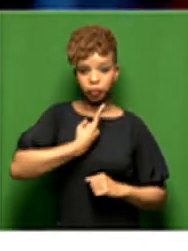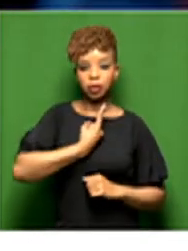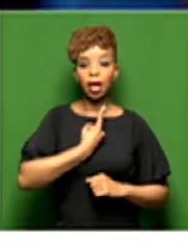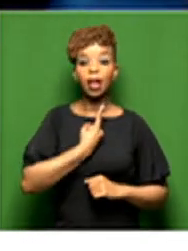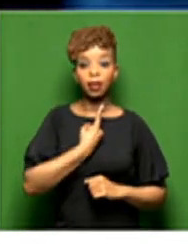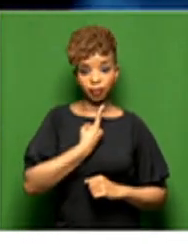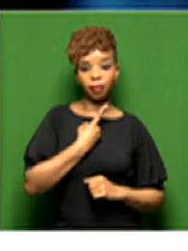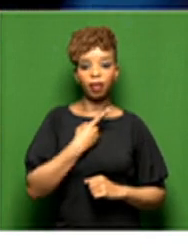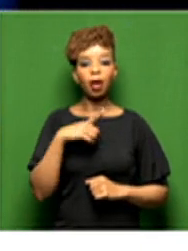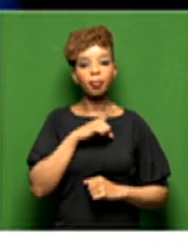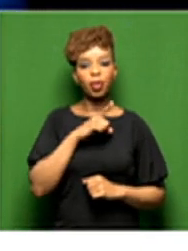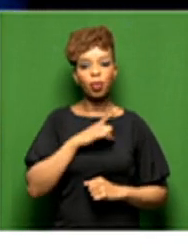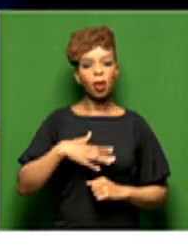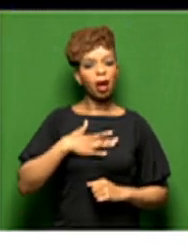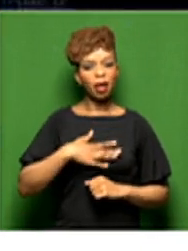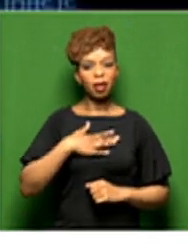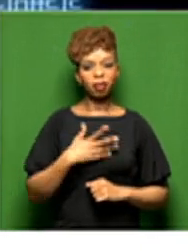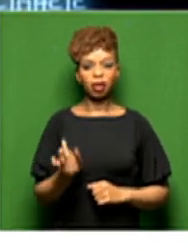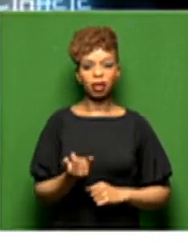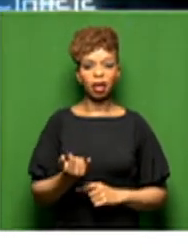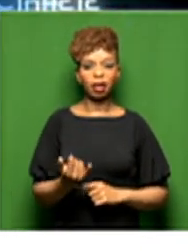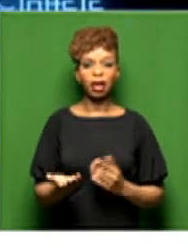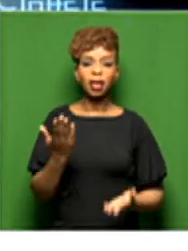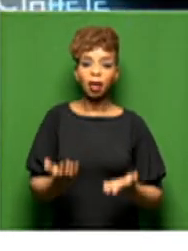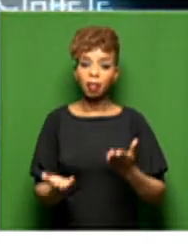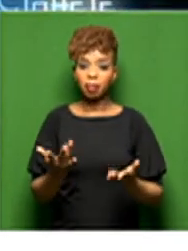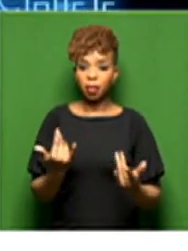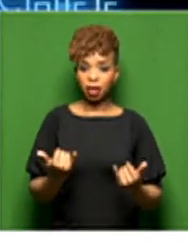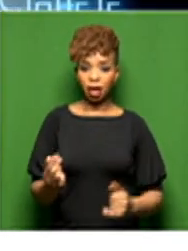feeling that maybe that this world he's living in right now